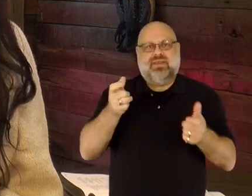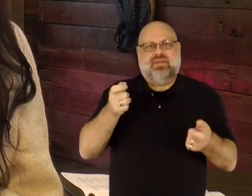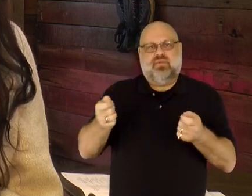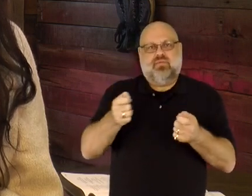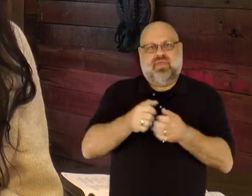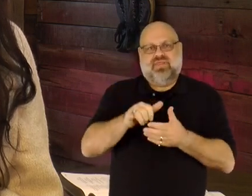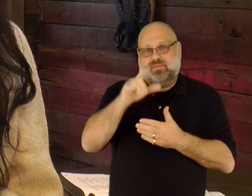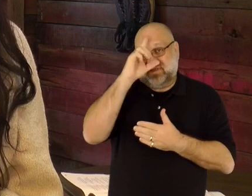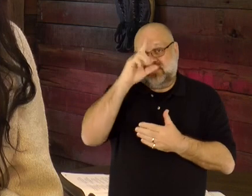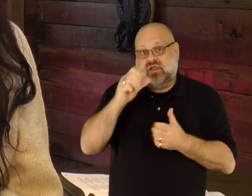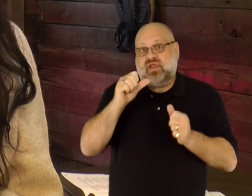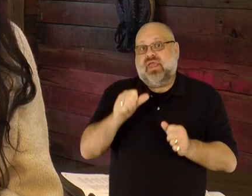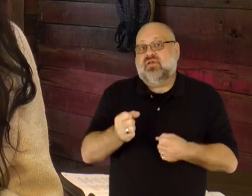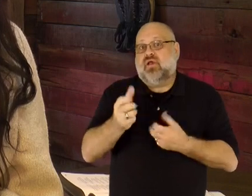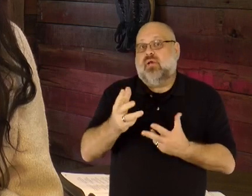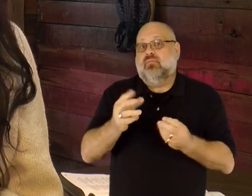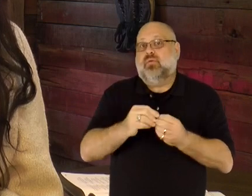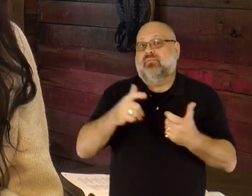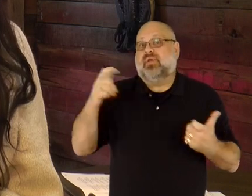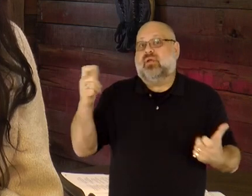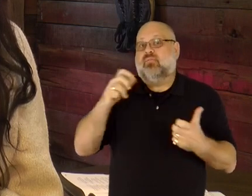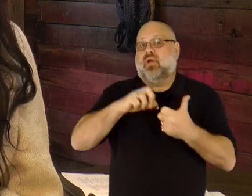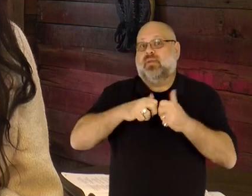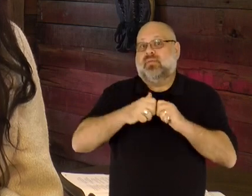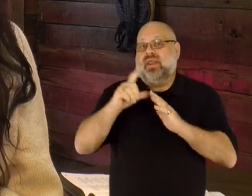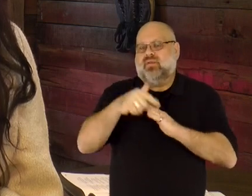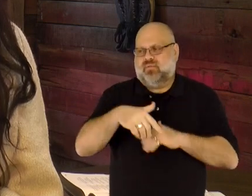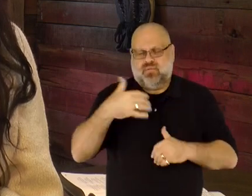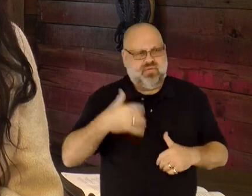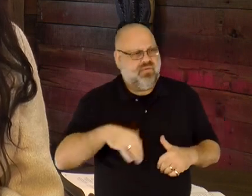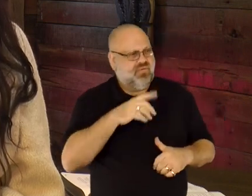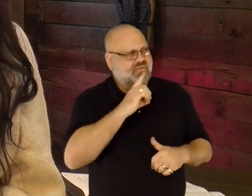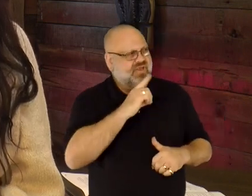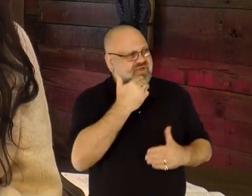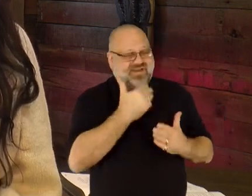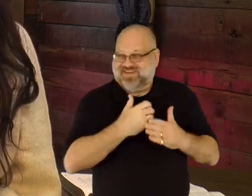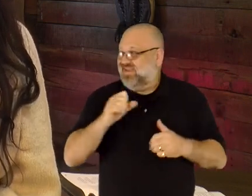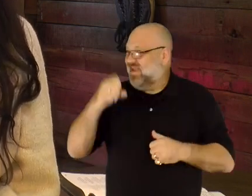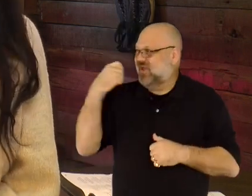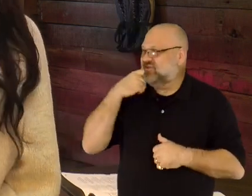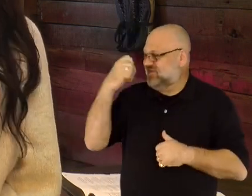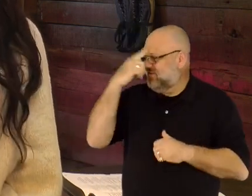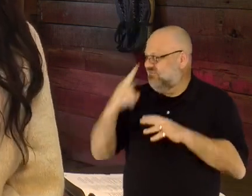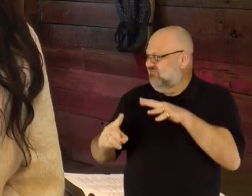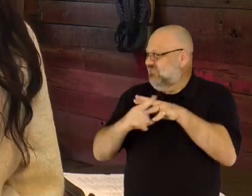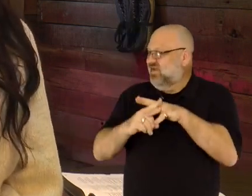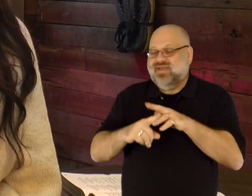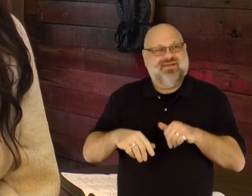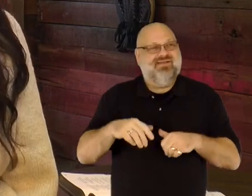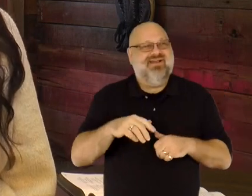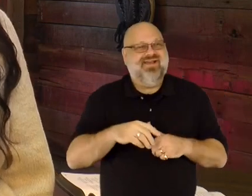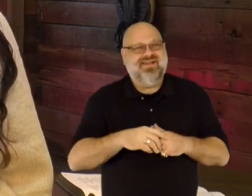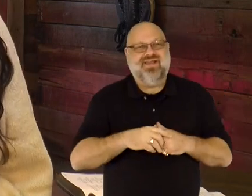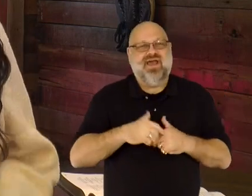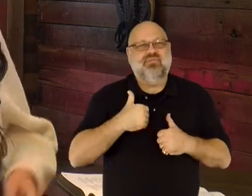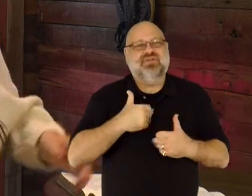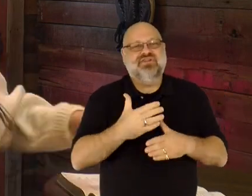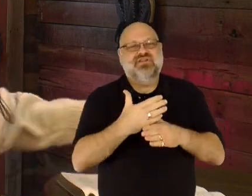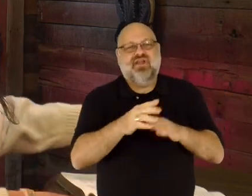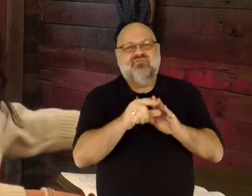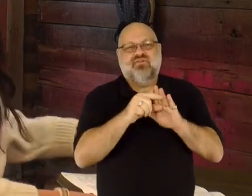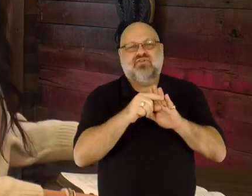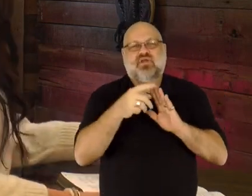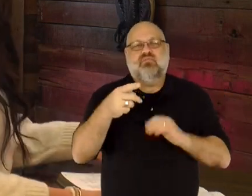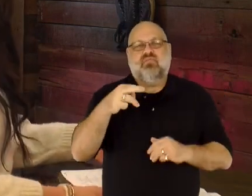and deal with those because they can cause bigger problems later. Ooh, that's really good. Yeah, it just came to me. Well, I want to share a verse from